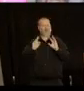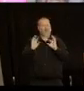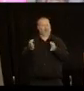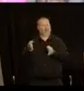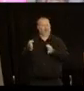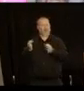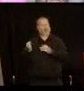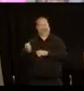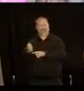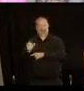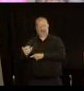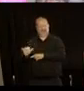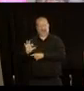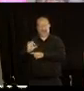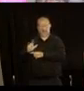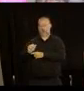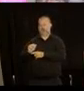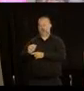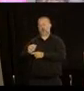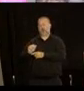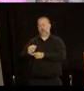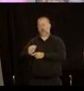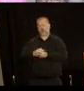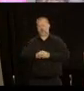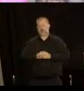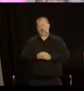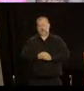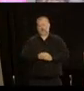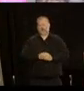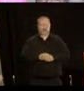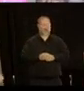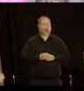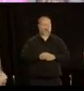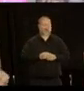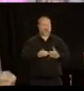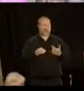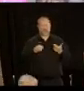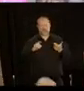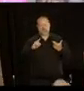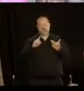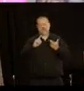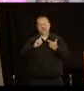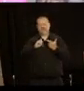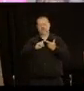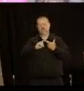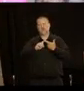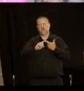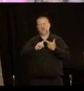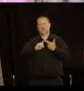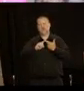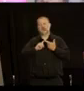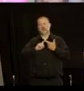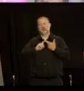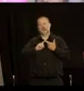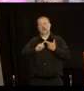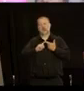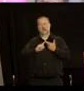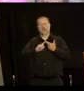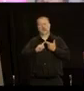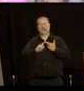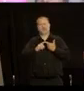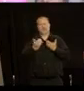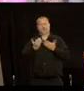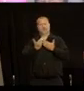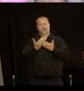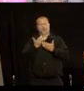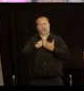children every year in Florida in that program. The second program I want to highlight is our newborn screening program.